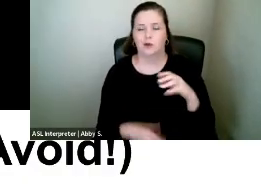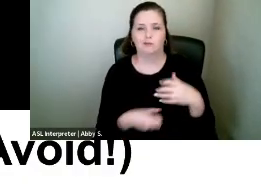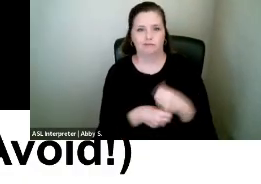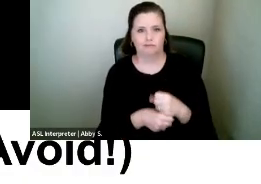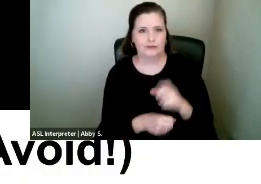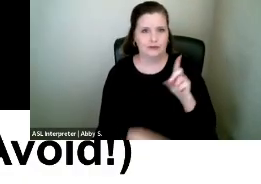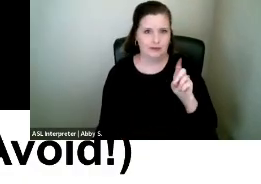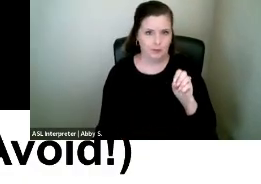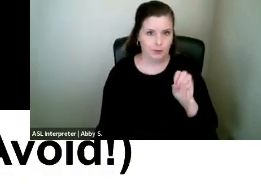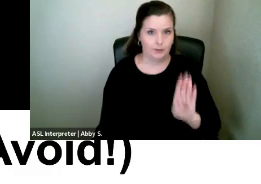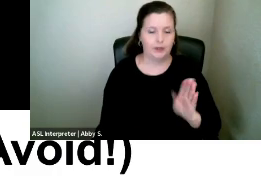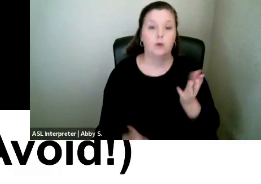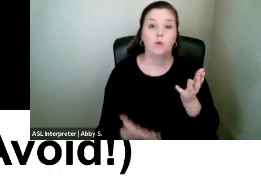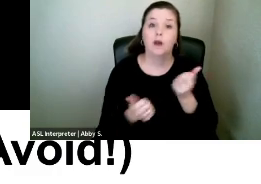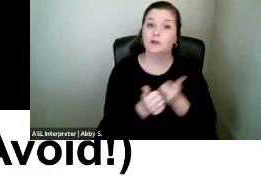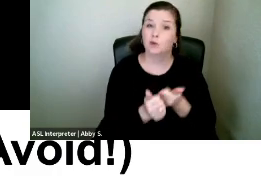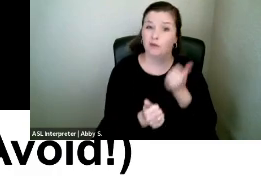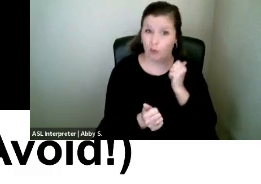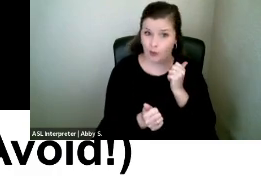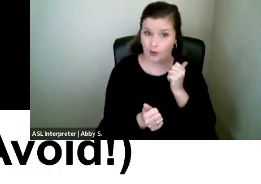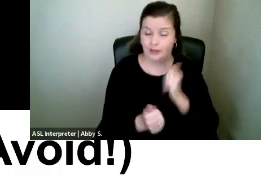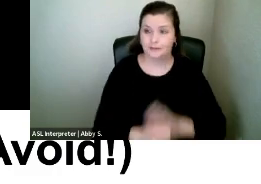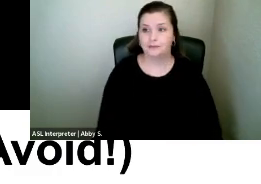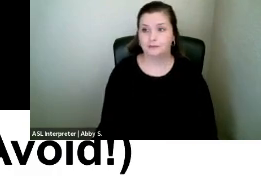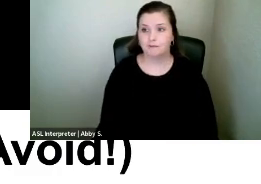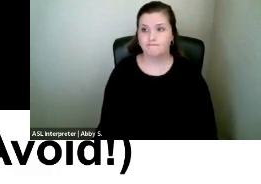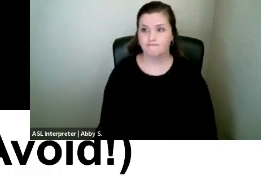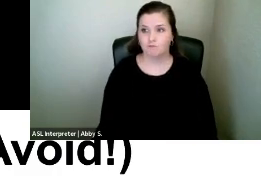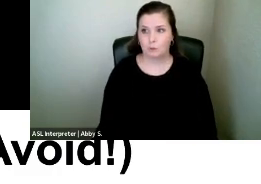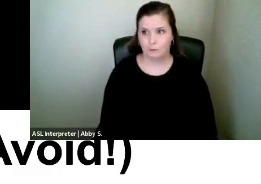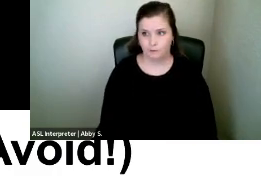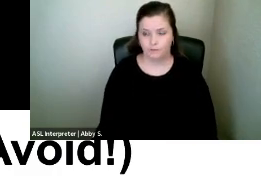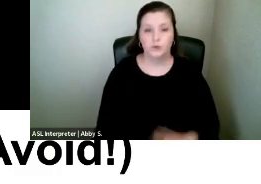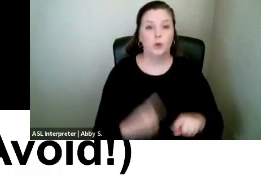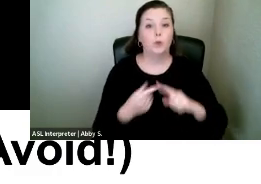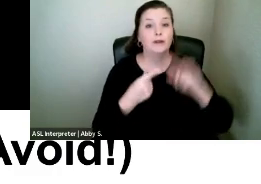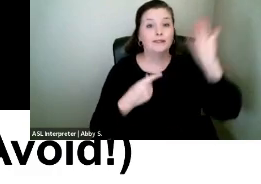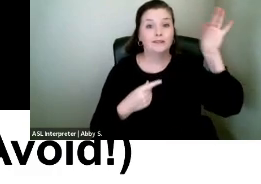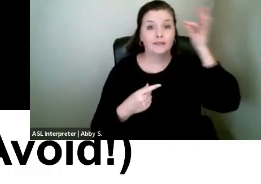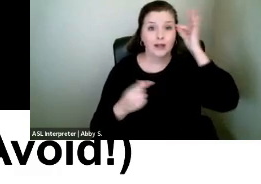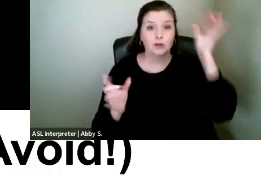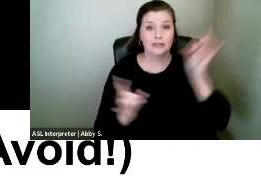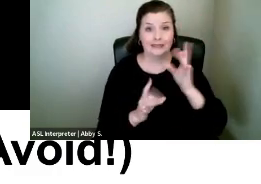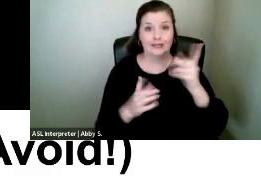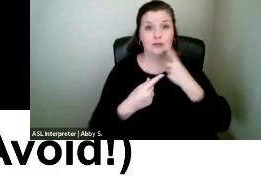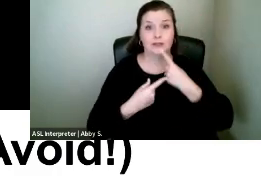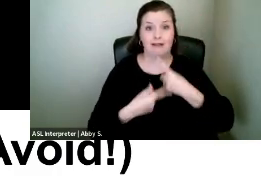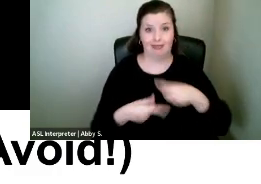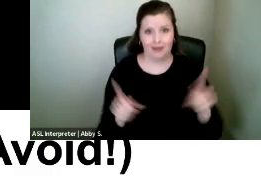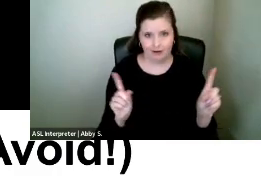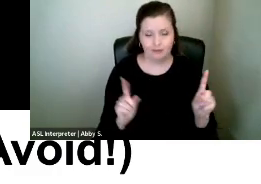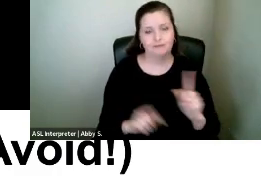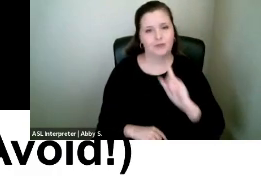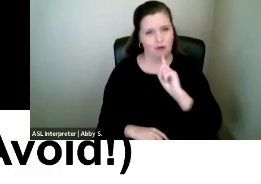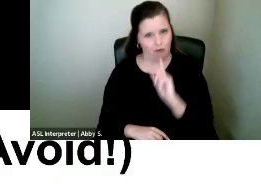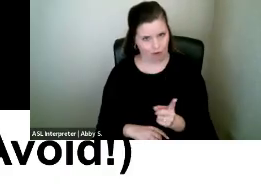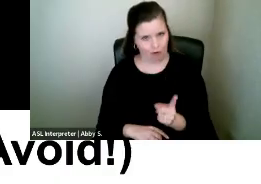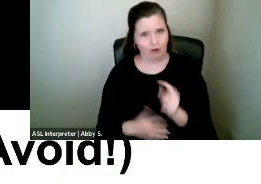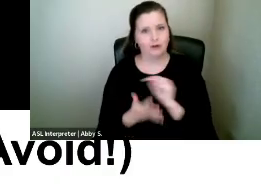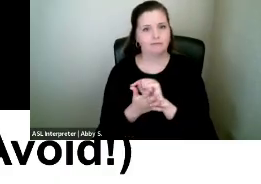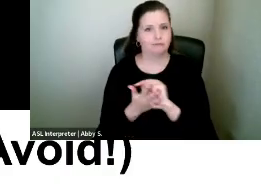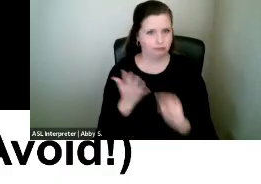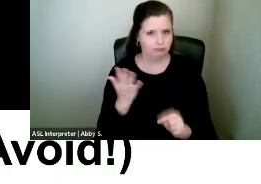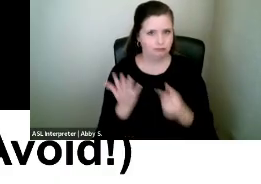to avoid. So when a federal disaster is declared, there are different programs, as were mentioned